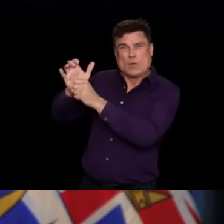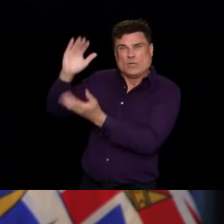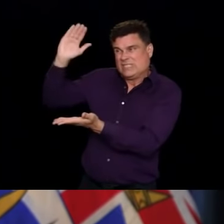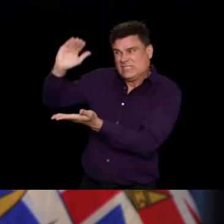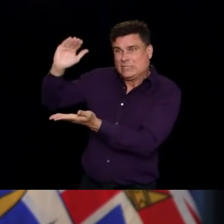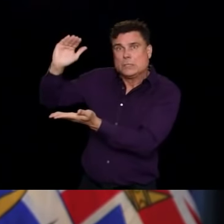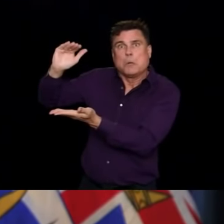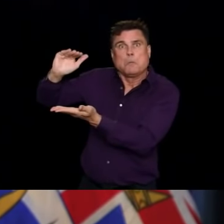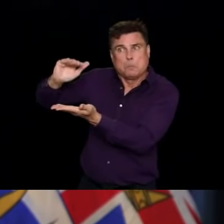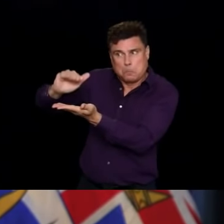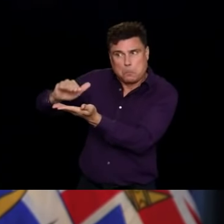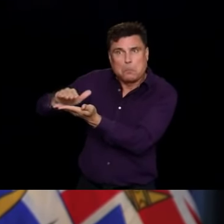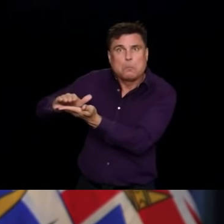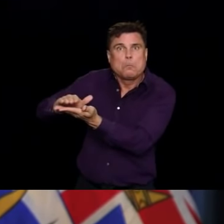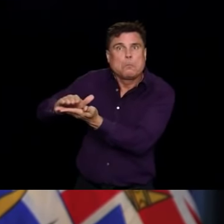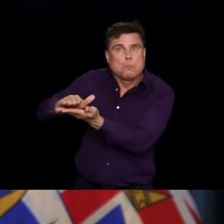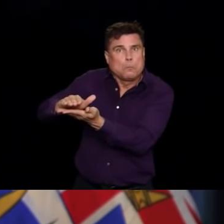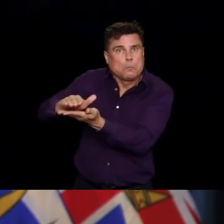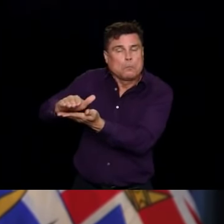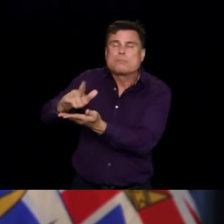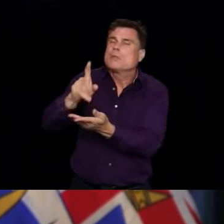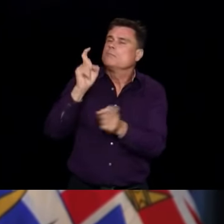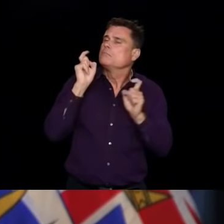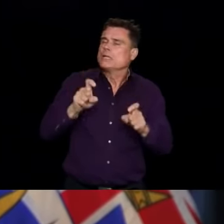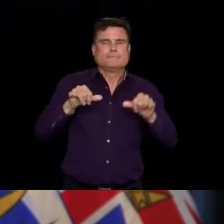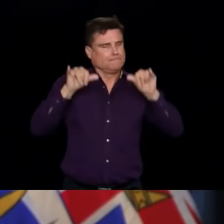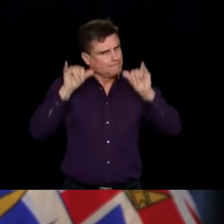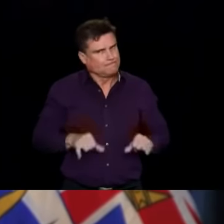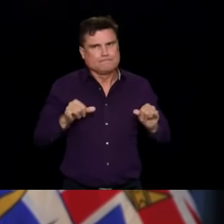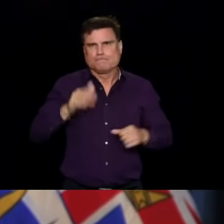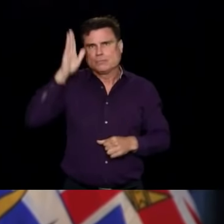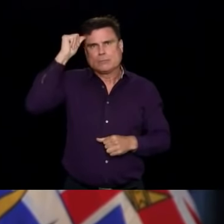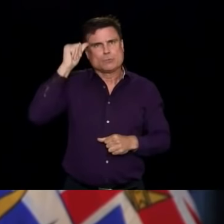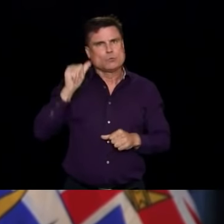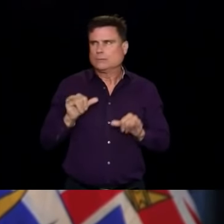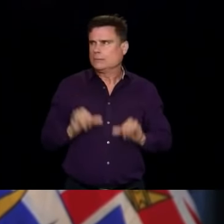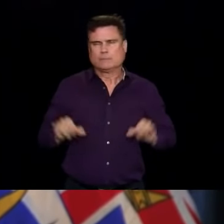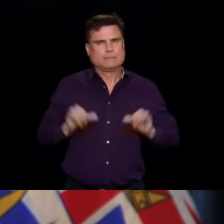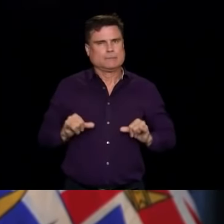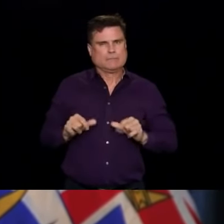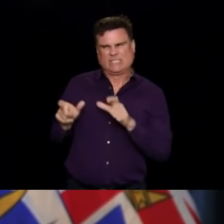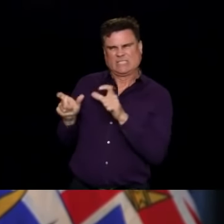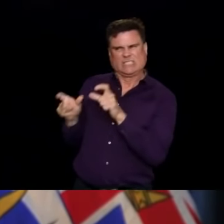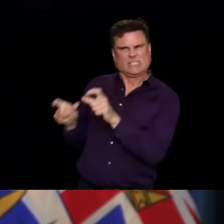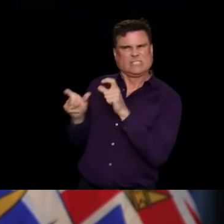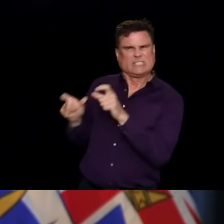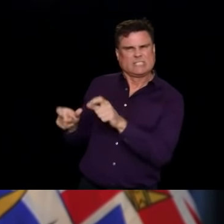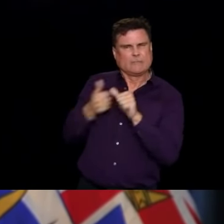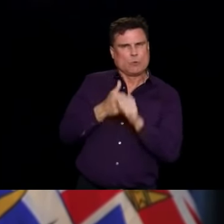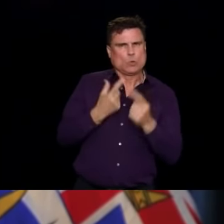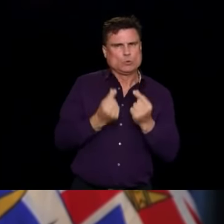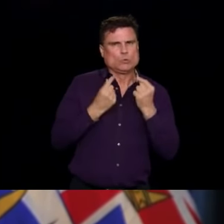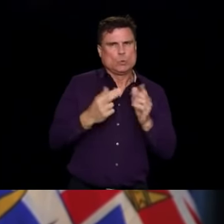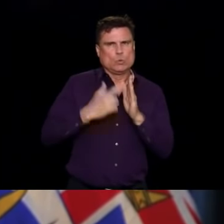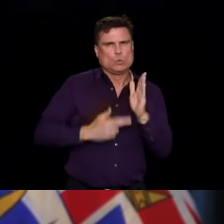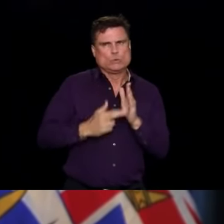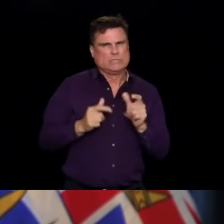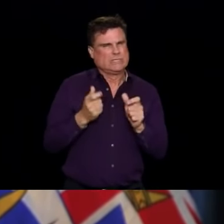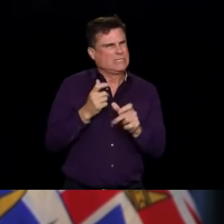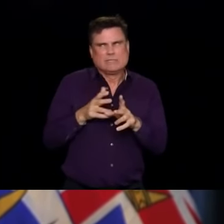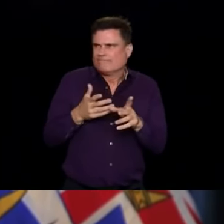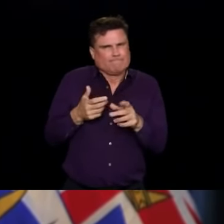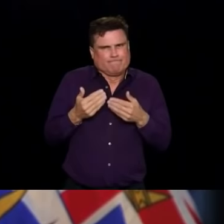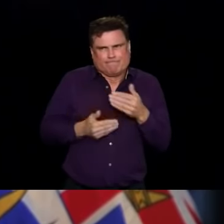stay vigilant, to follow our foundations and work together, we can continue to keep our communities, our families, and our province